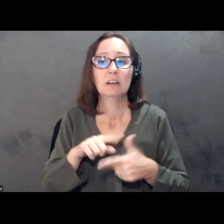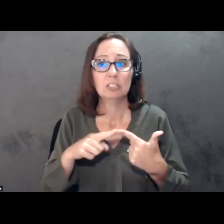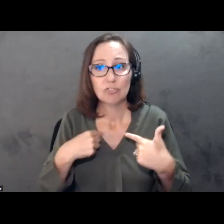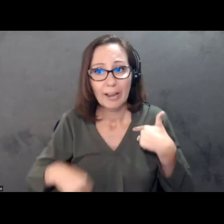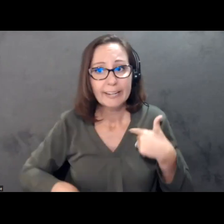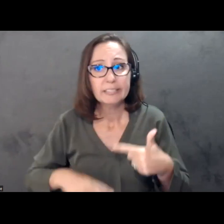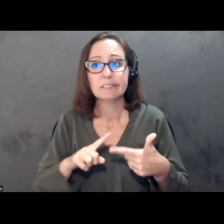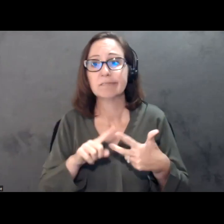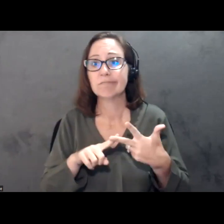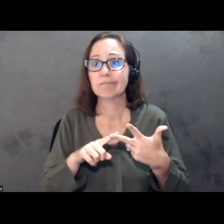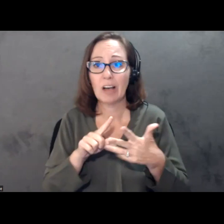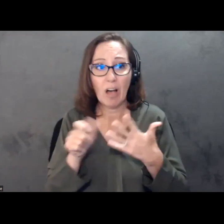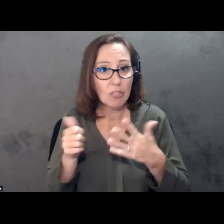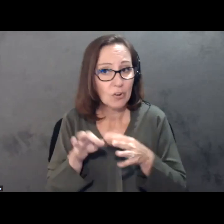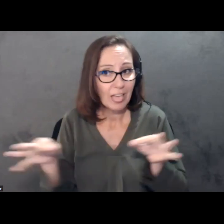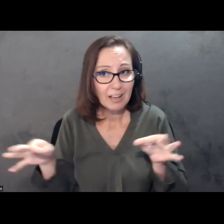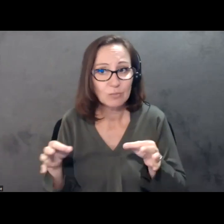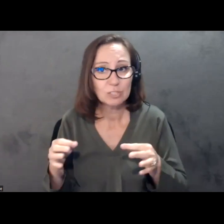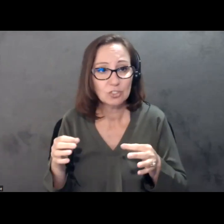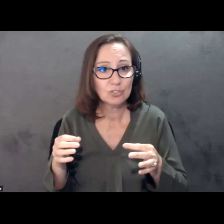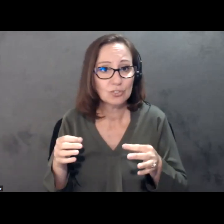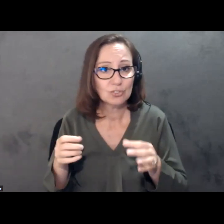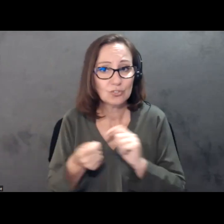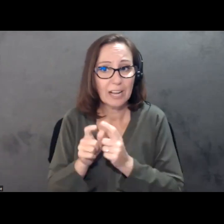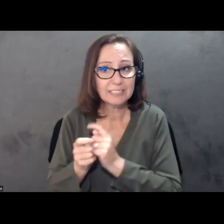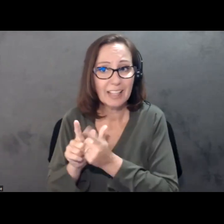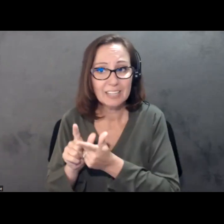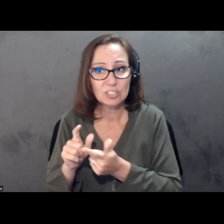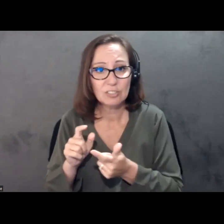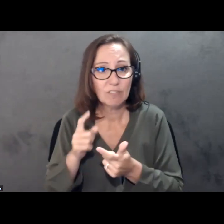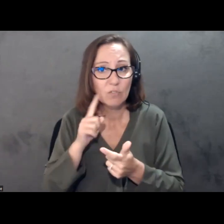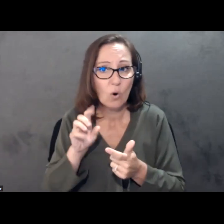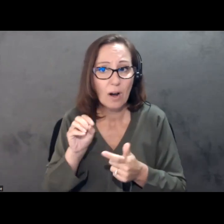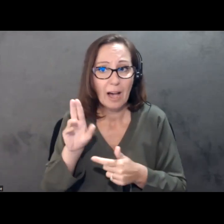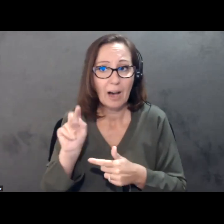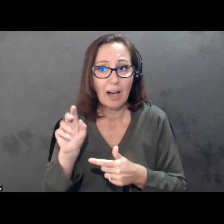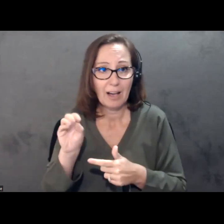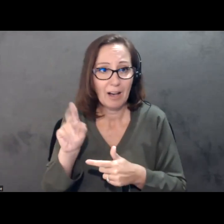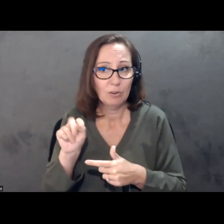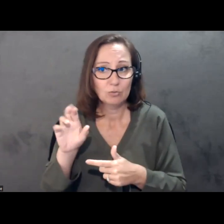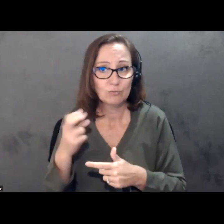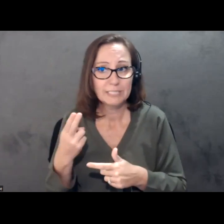Chinese, that kind of translation on the outreach materials?